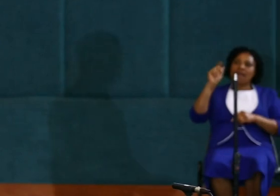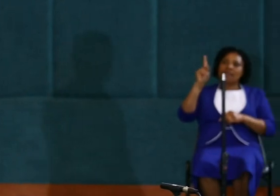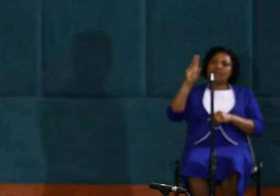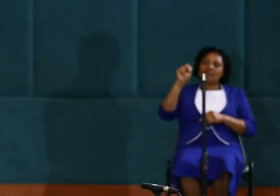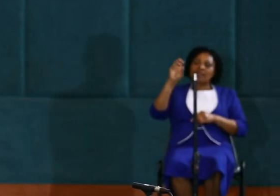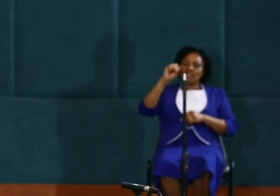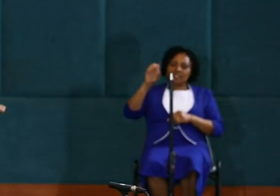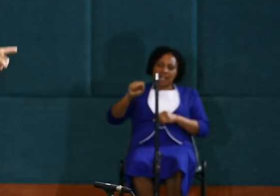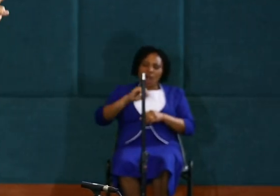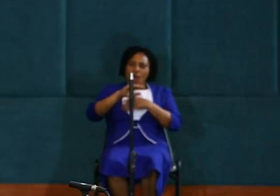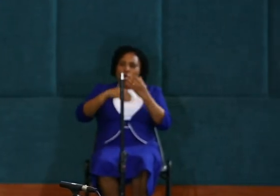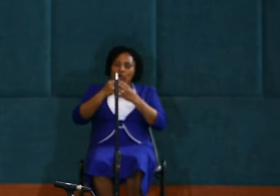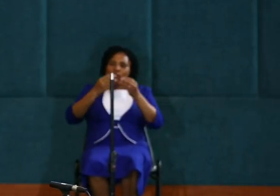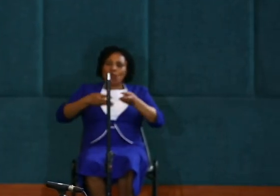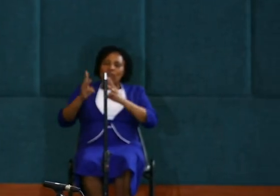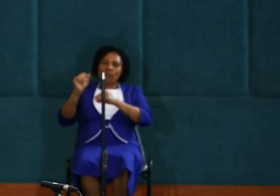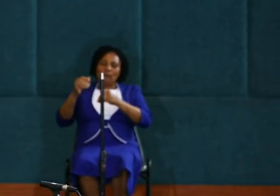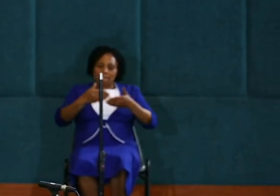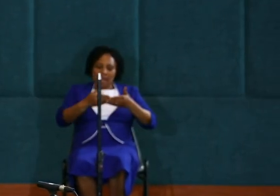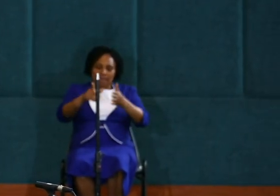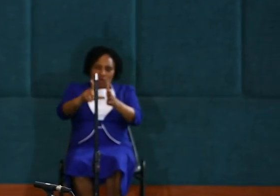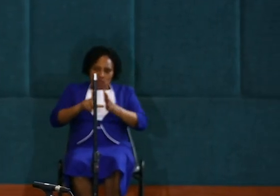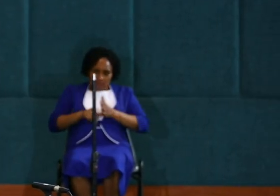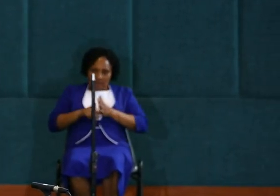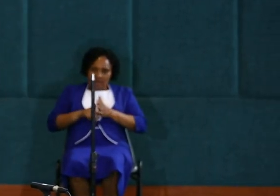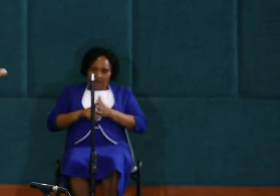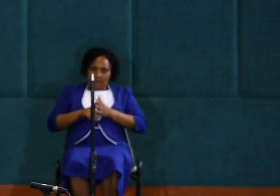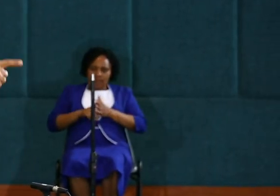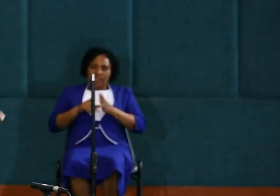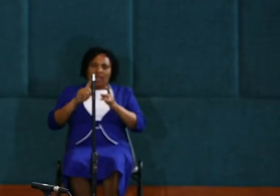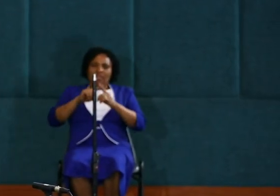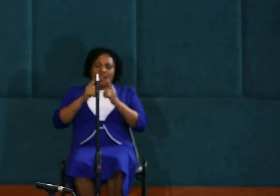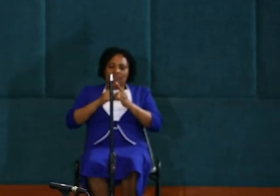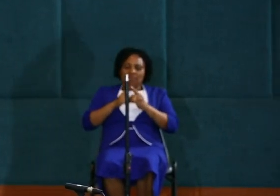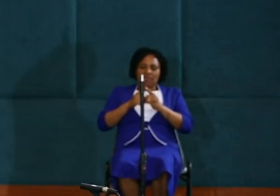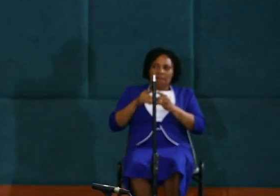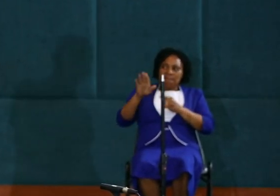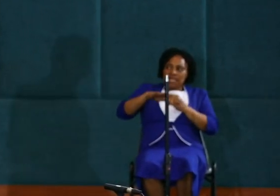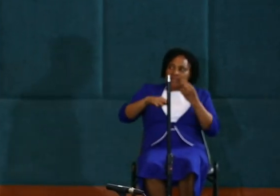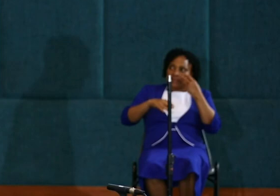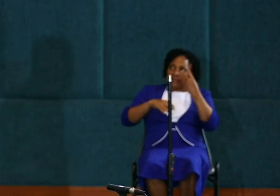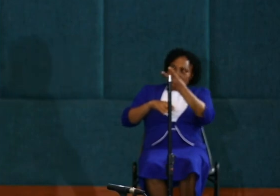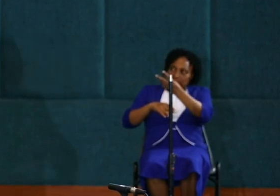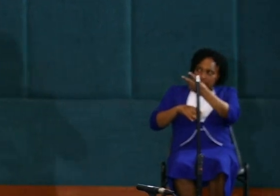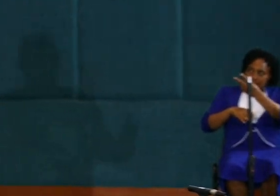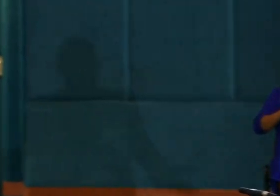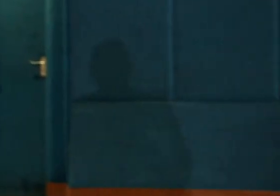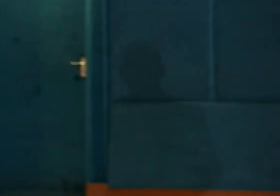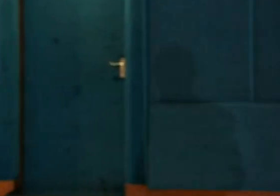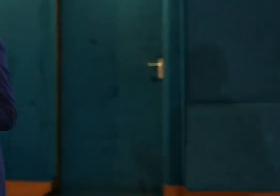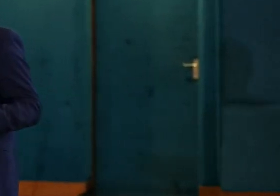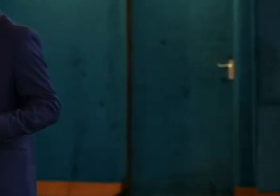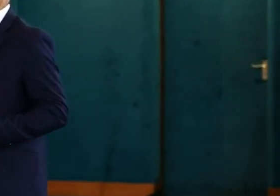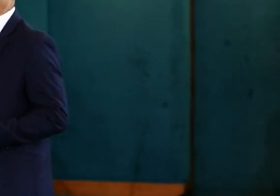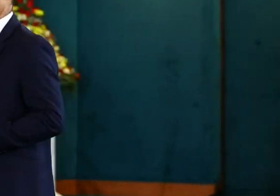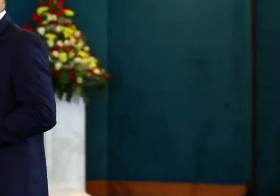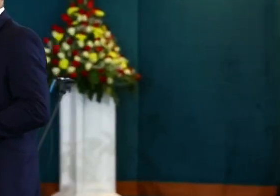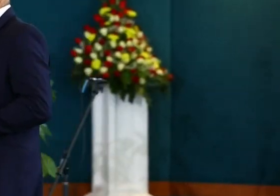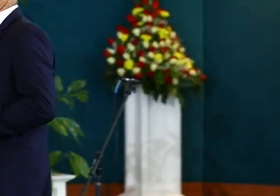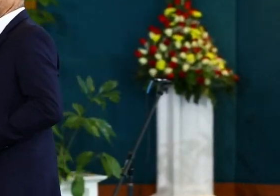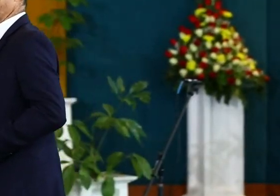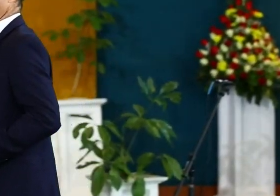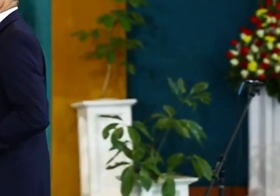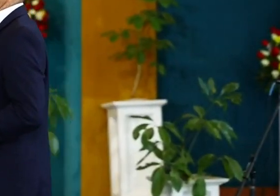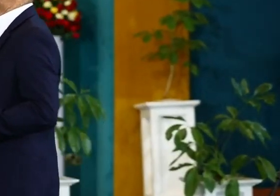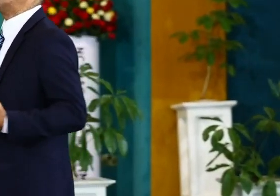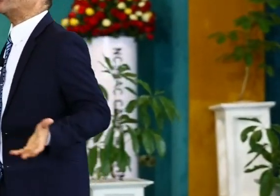way from Babylon up in all the way from Iraq, where Babylon is located, all the way up to Jerusalem, conquered the city of